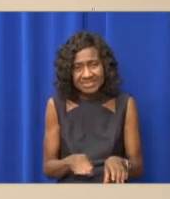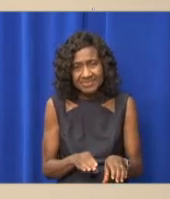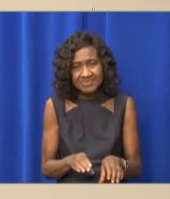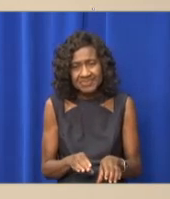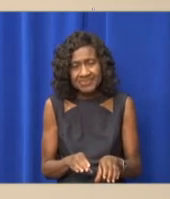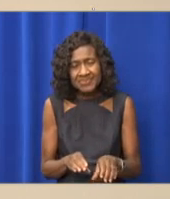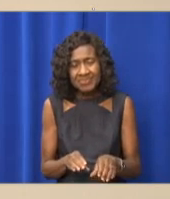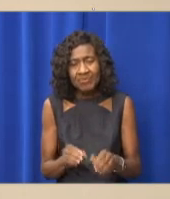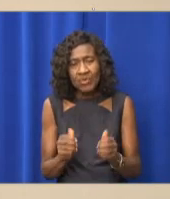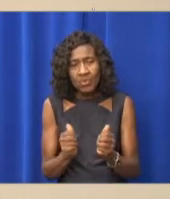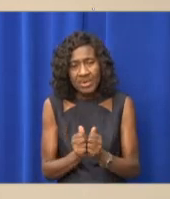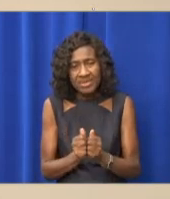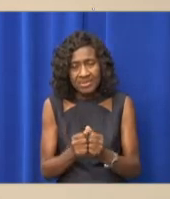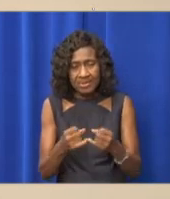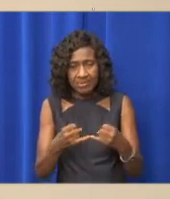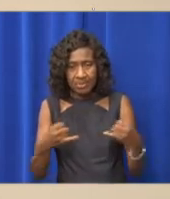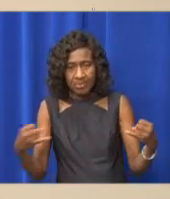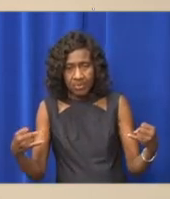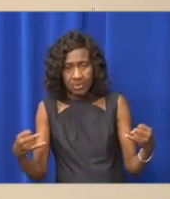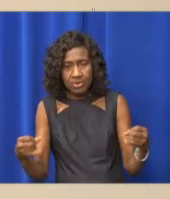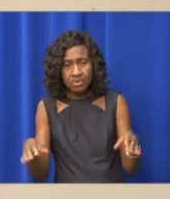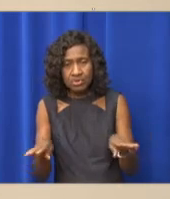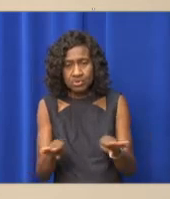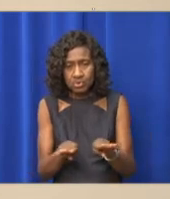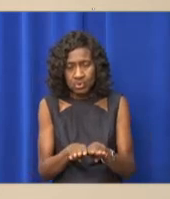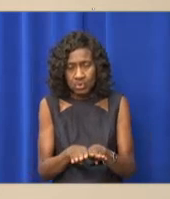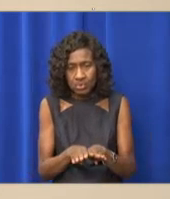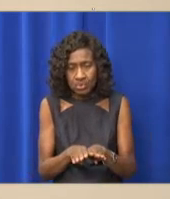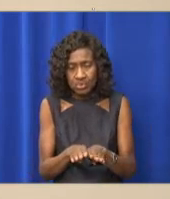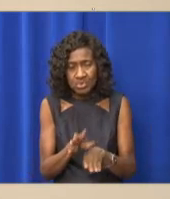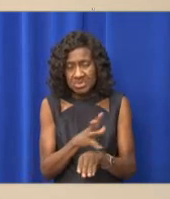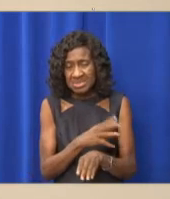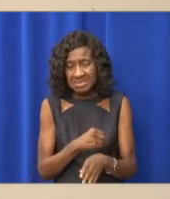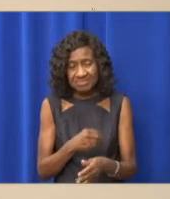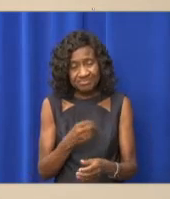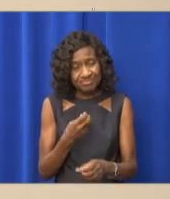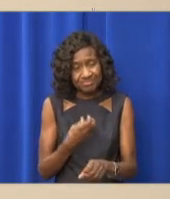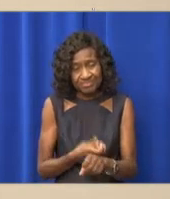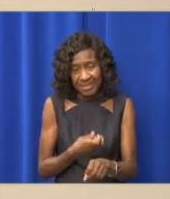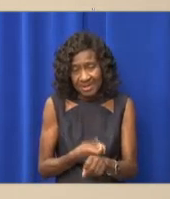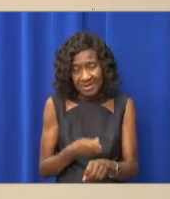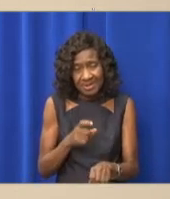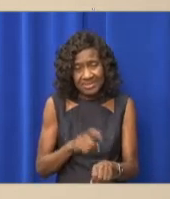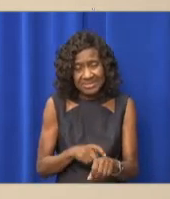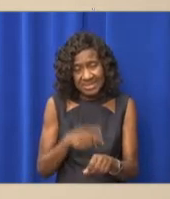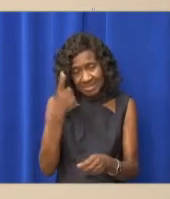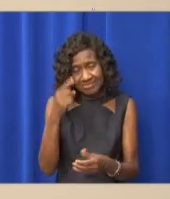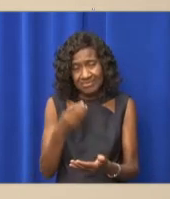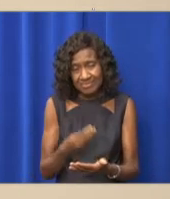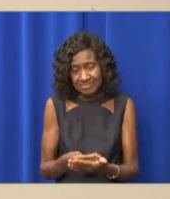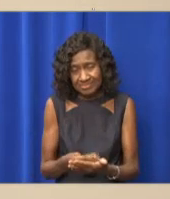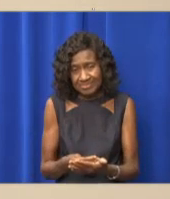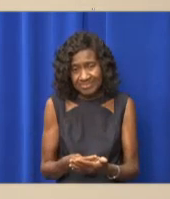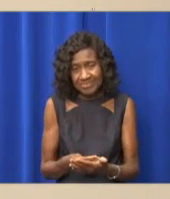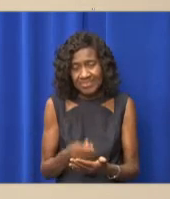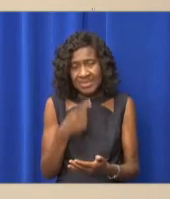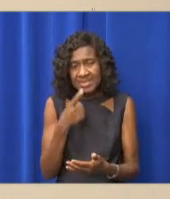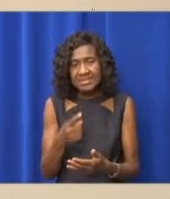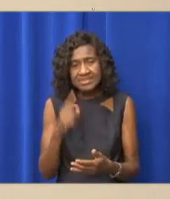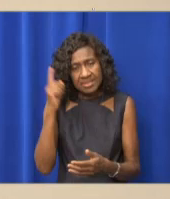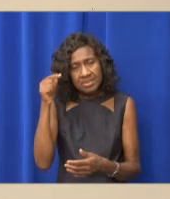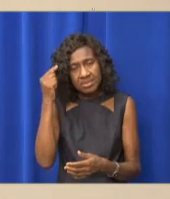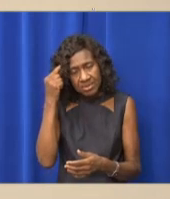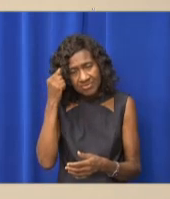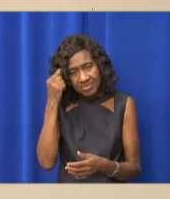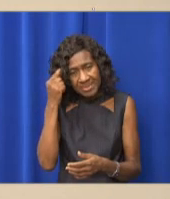with our borders closed and albeit with significant economic challenges ahead. I can also say that the government has spent quite a bit of